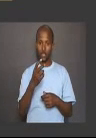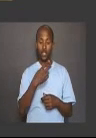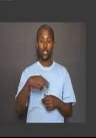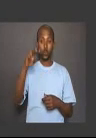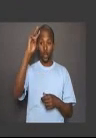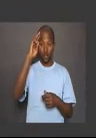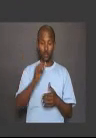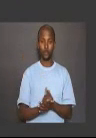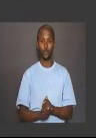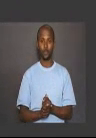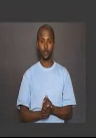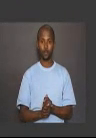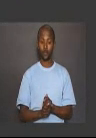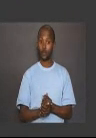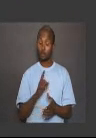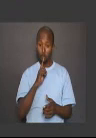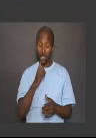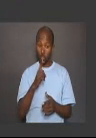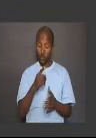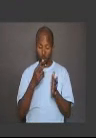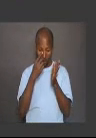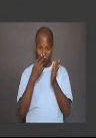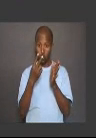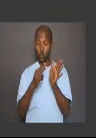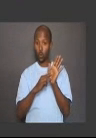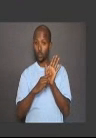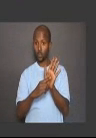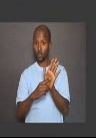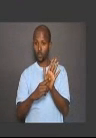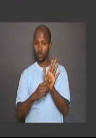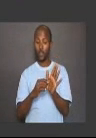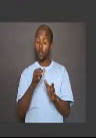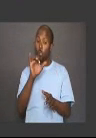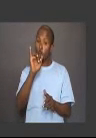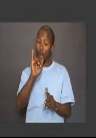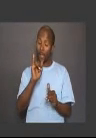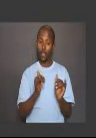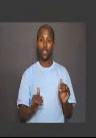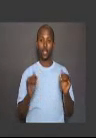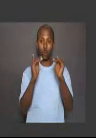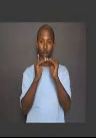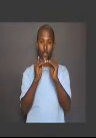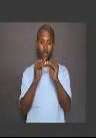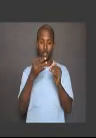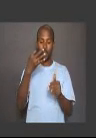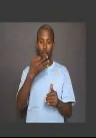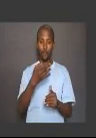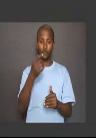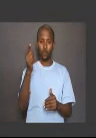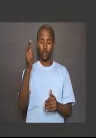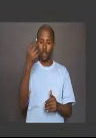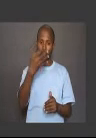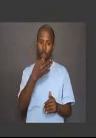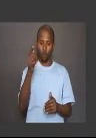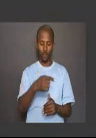squared. Make sure to note that if y equals f over